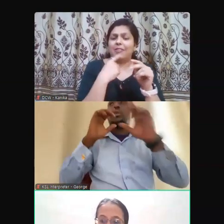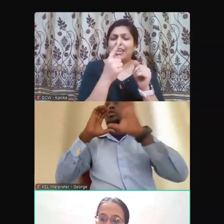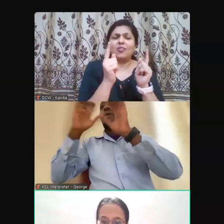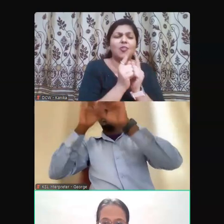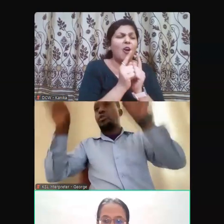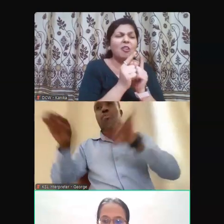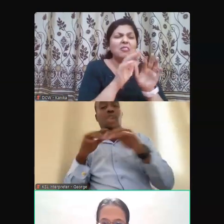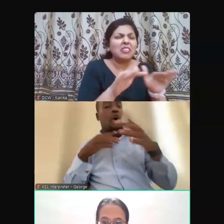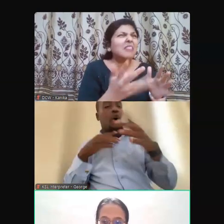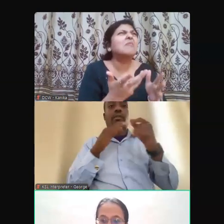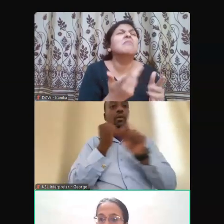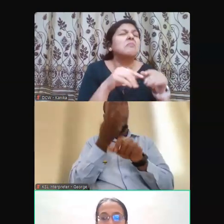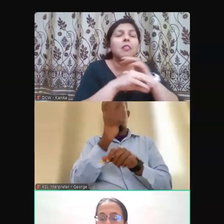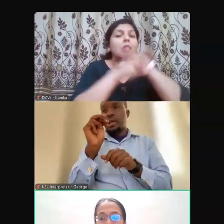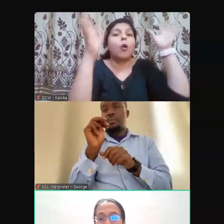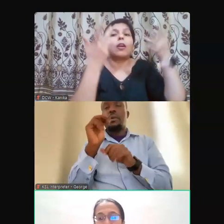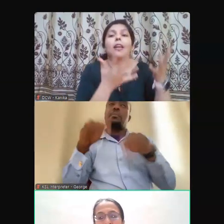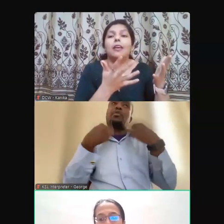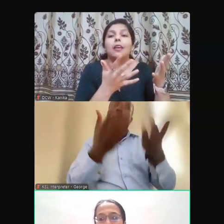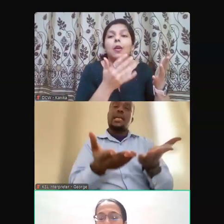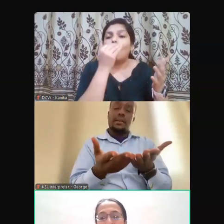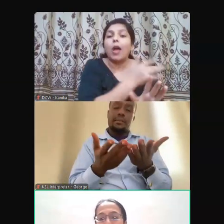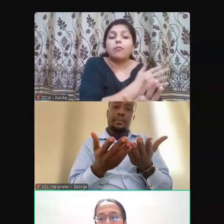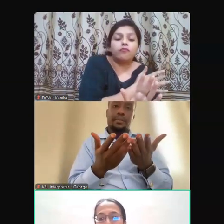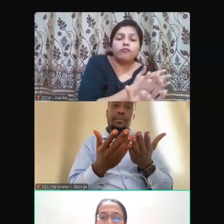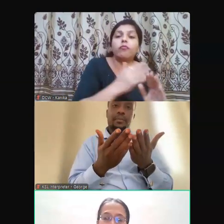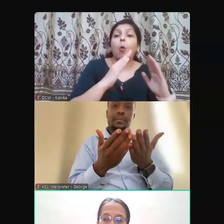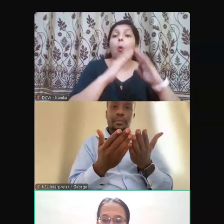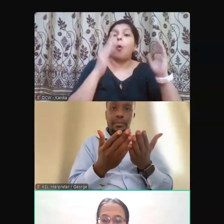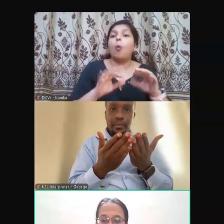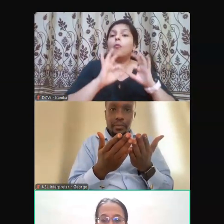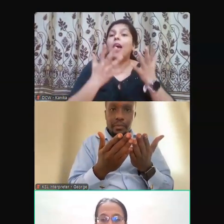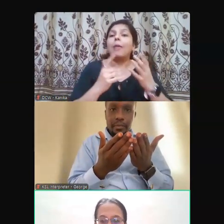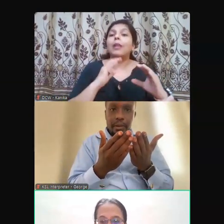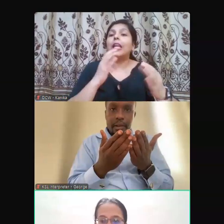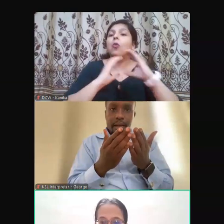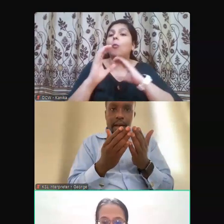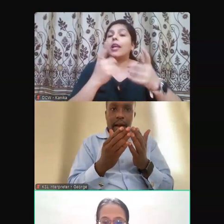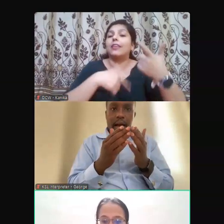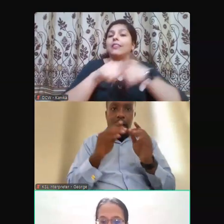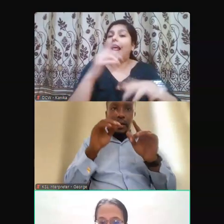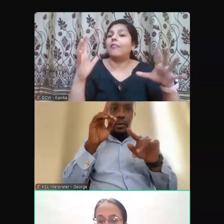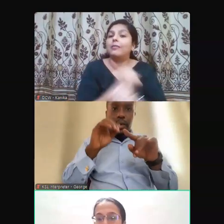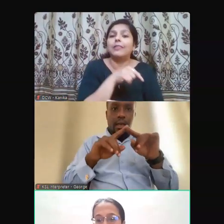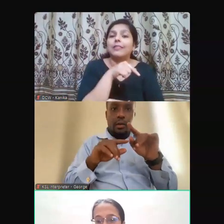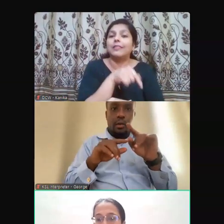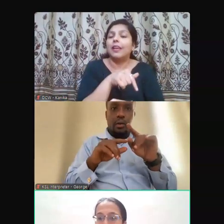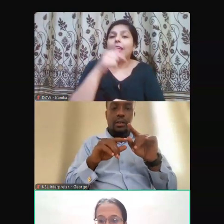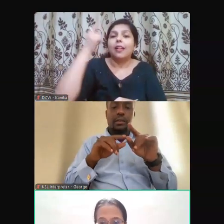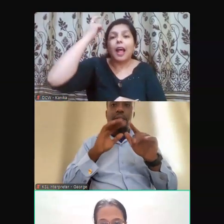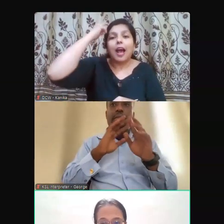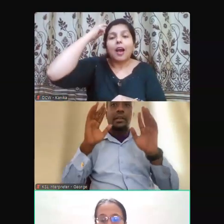for them, you provide the child. And you cannot be very concise when you're working with deaf children. You have to